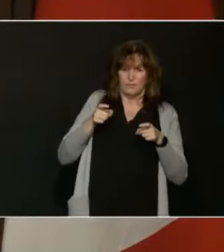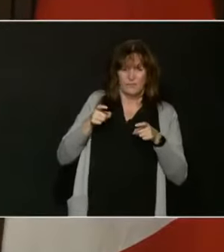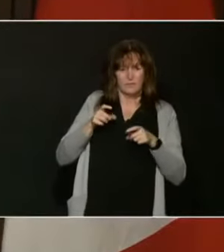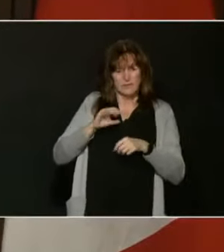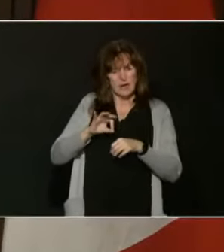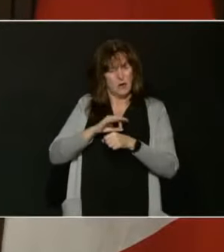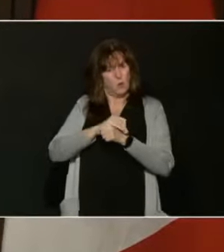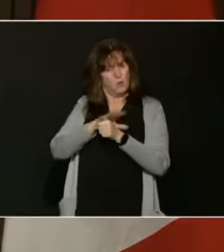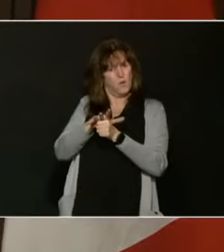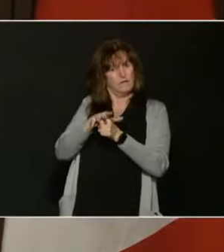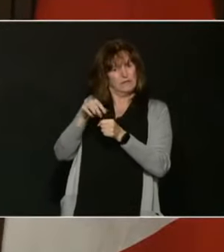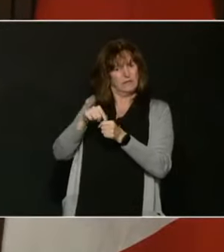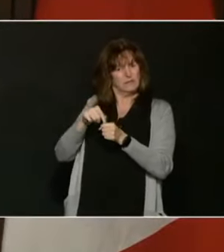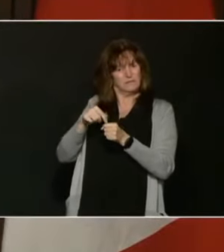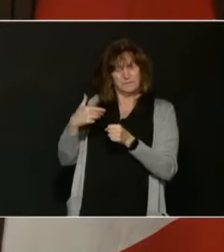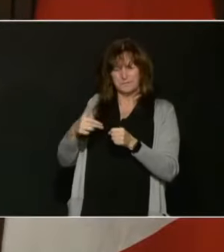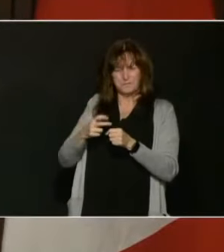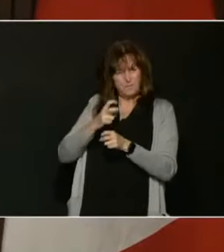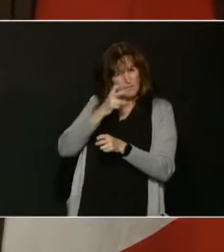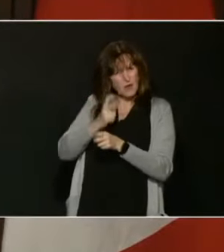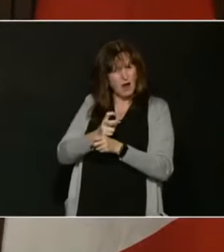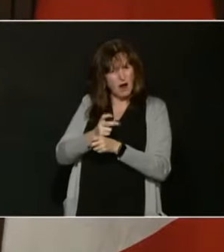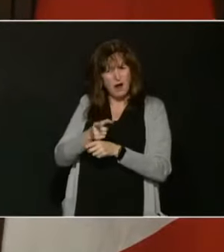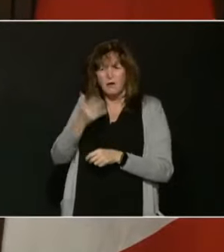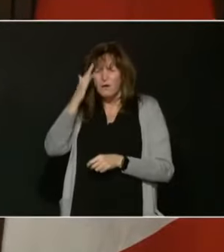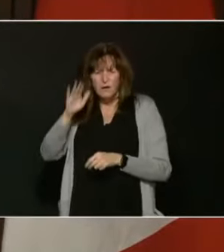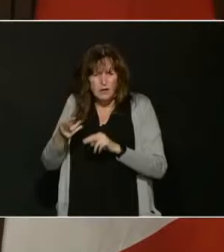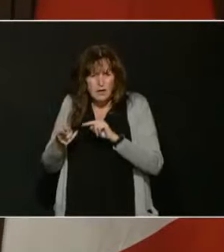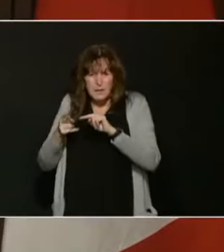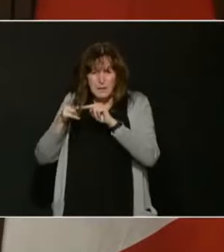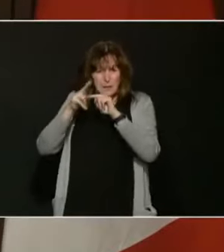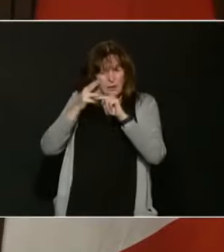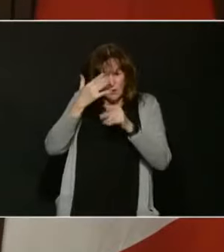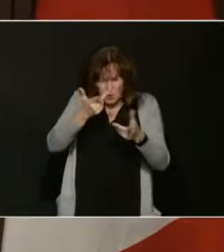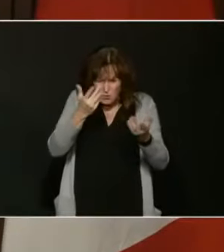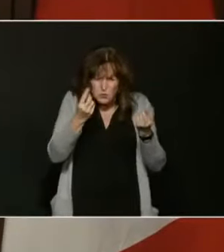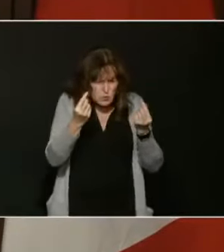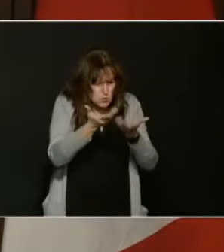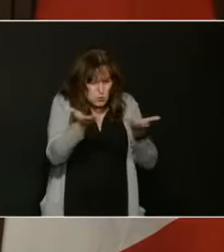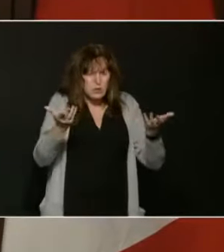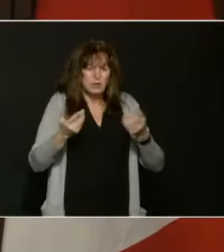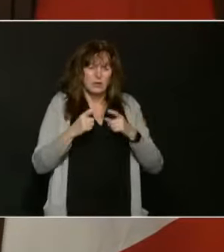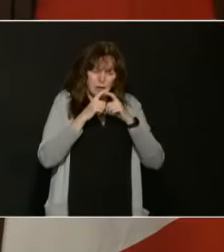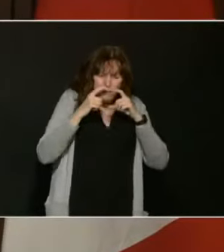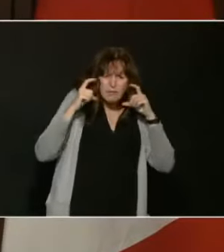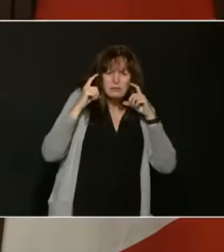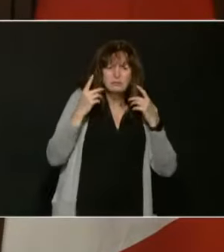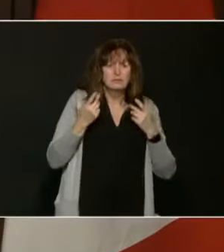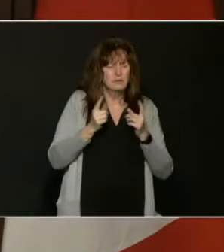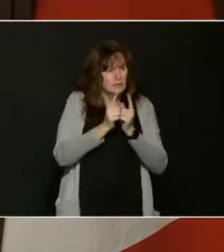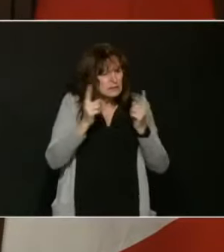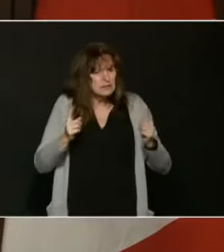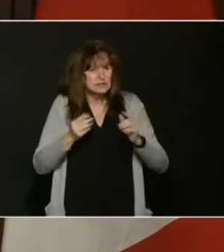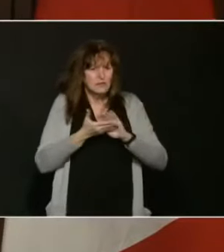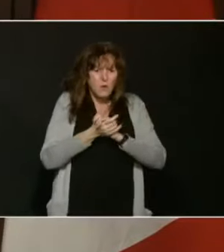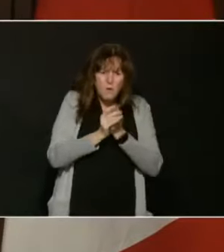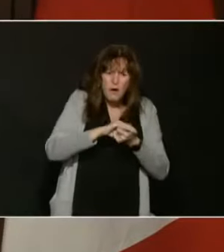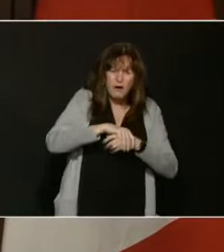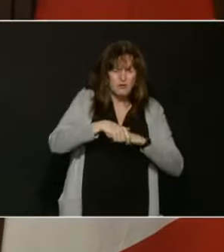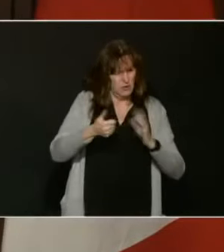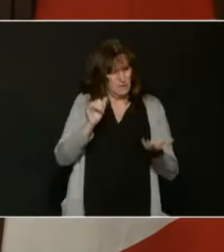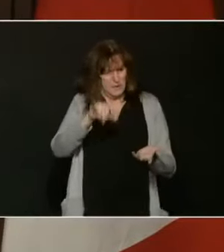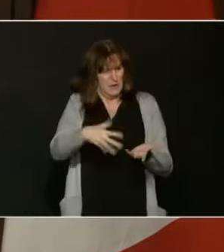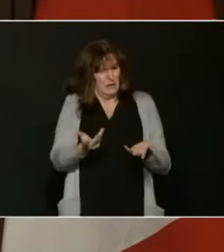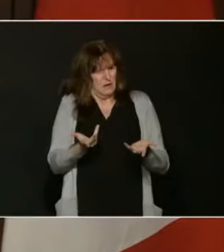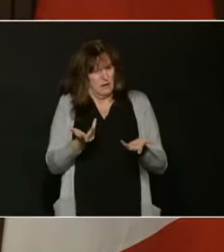exactly what to do. Masking and social distancing are a safety net and will help keep spread down. Although it's hard, and I know that everyone is at